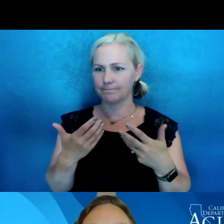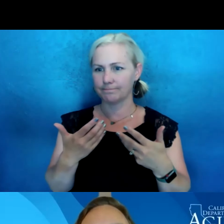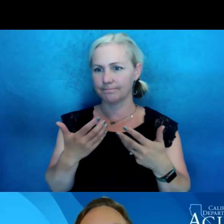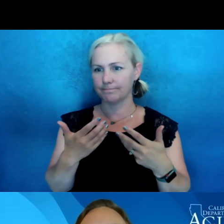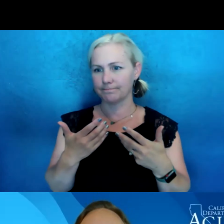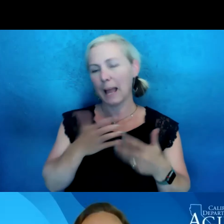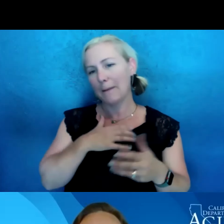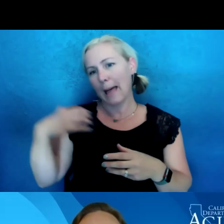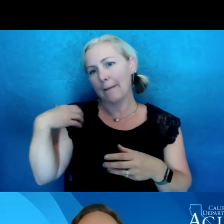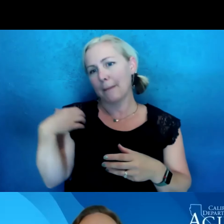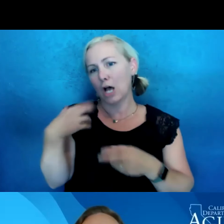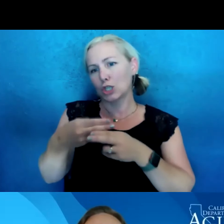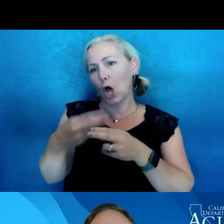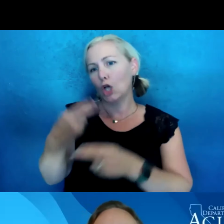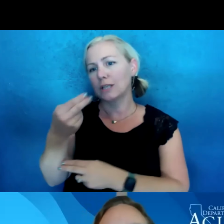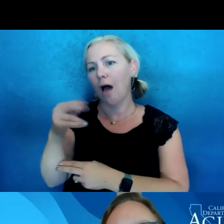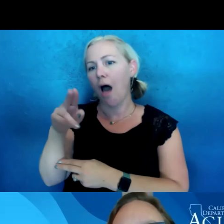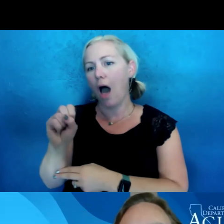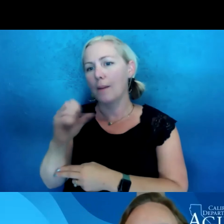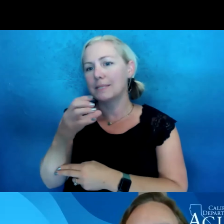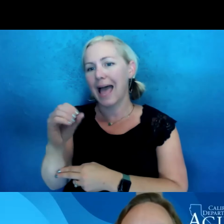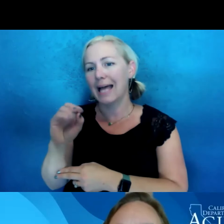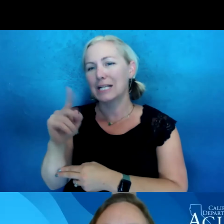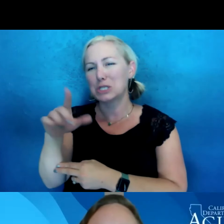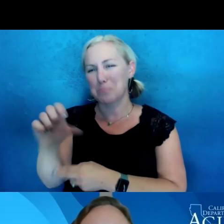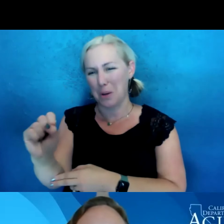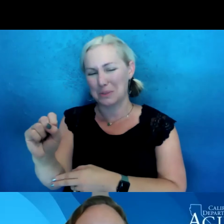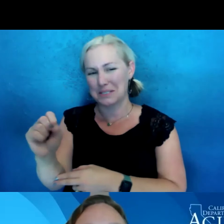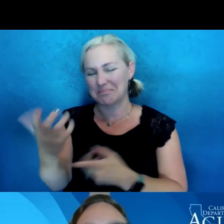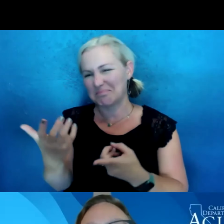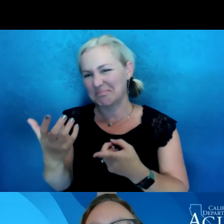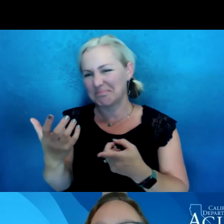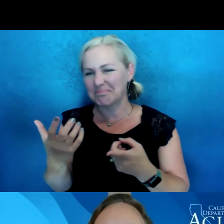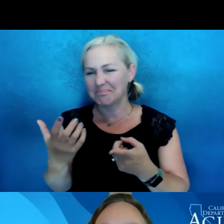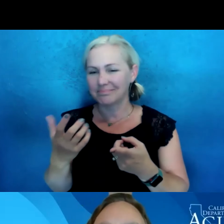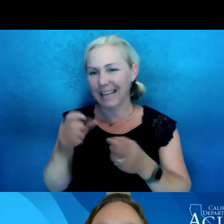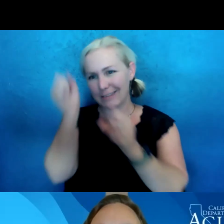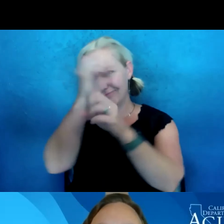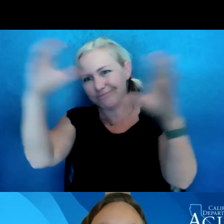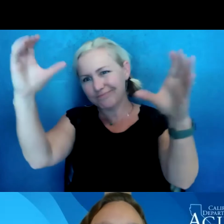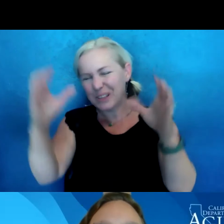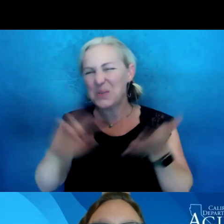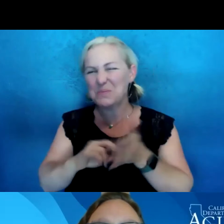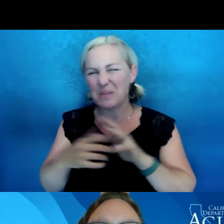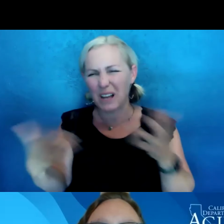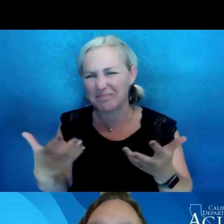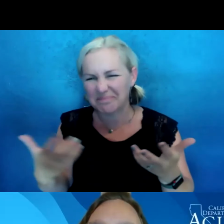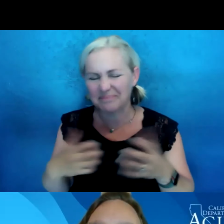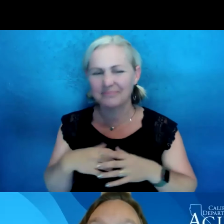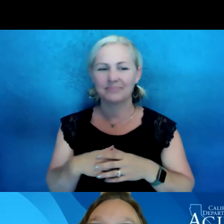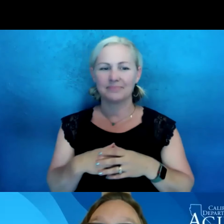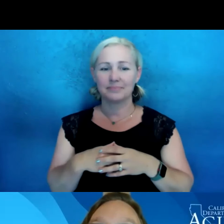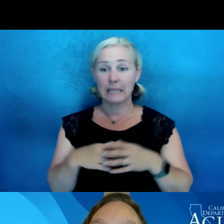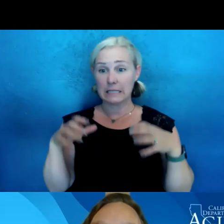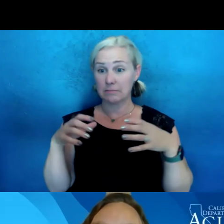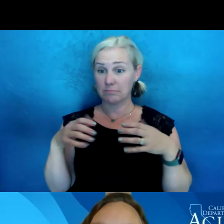Galley, calls the hubs and spokes. I'll try that metaphor on, you can tell me if it works for you. But this is what we mean by hubs and spokes, is there's